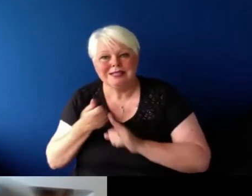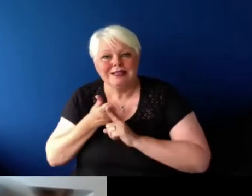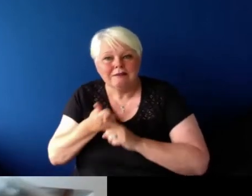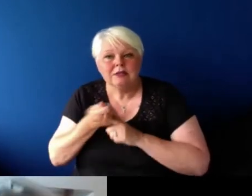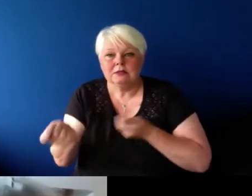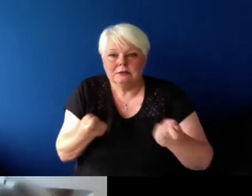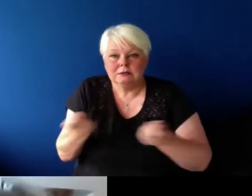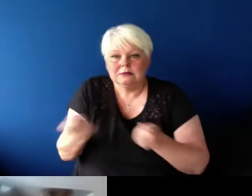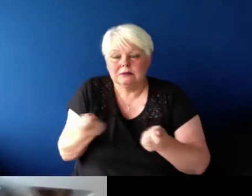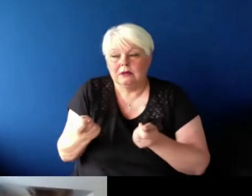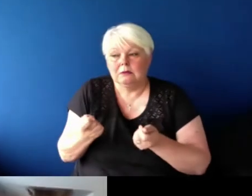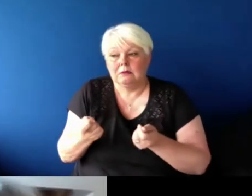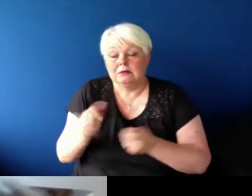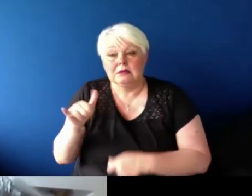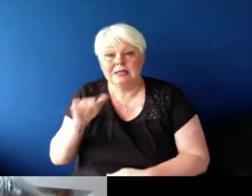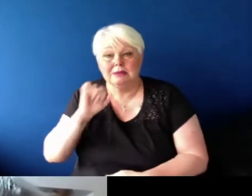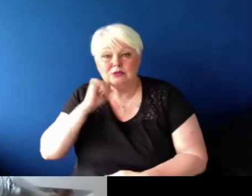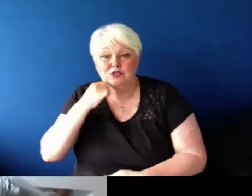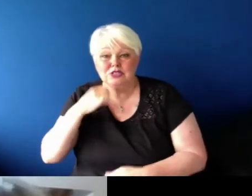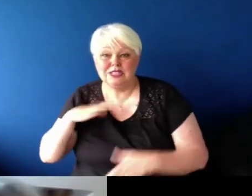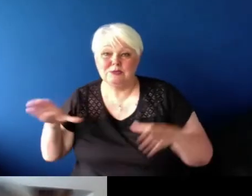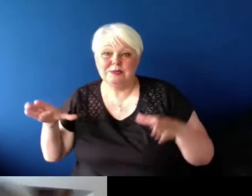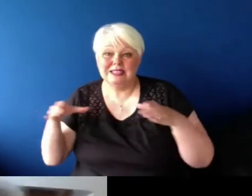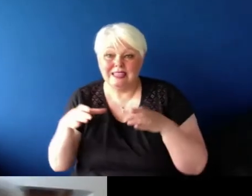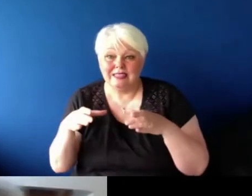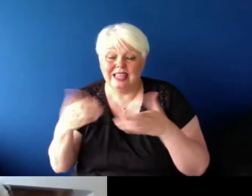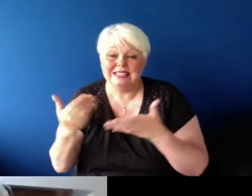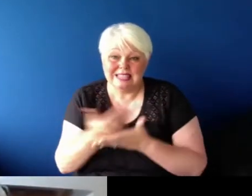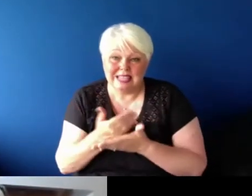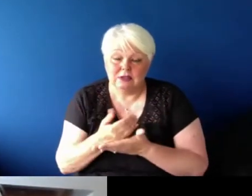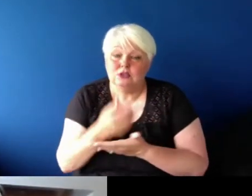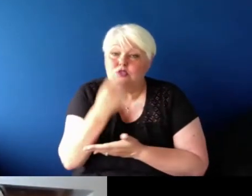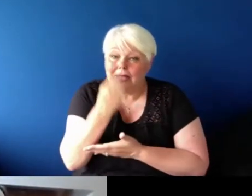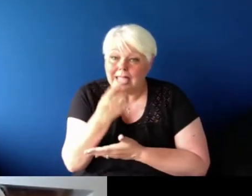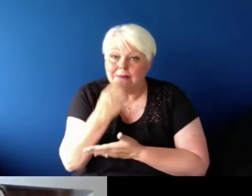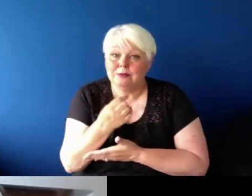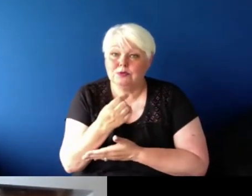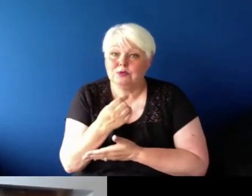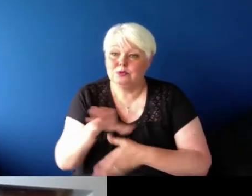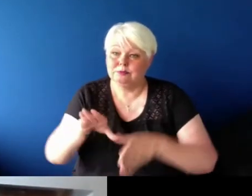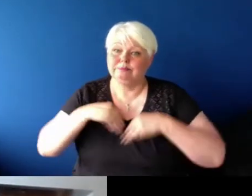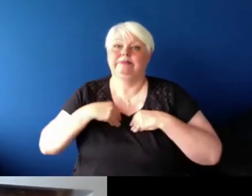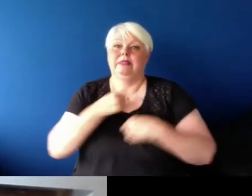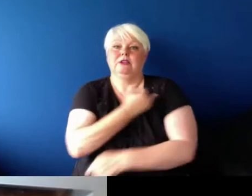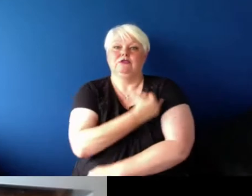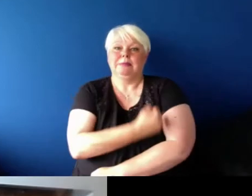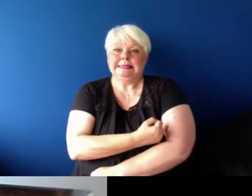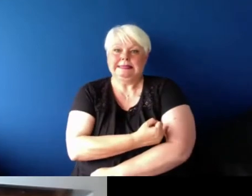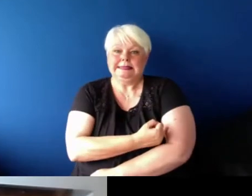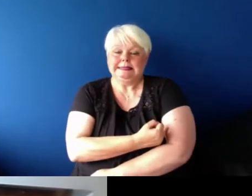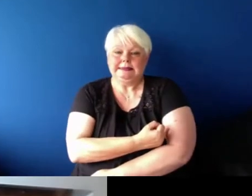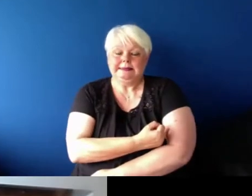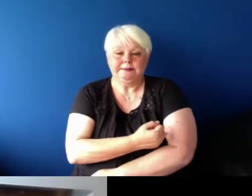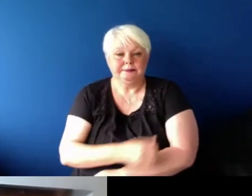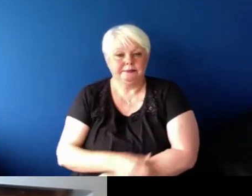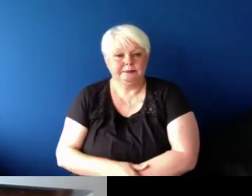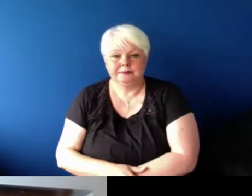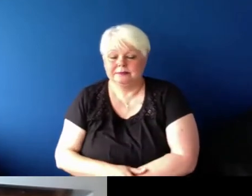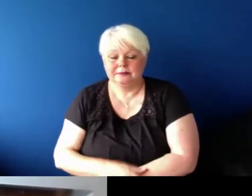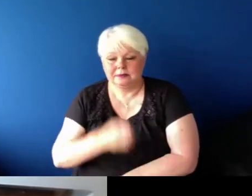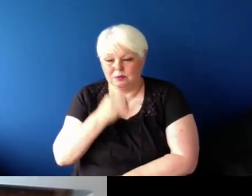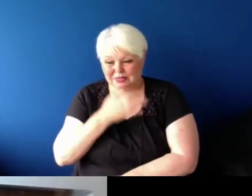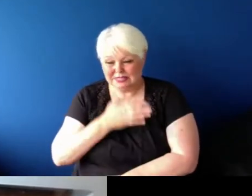But there are times when you just need to be together and you need to be safe in order to be able to take that vulnerability. And I wouldn't like